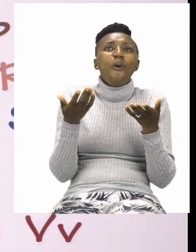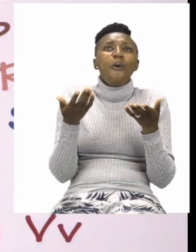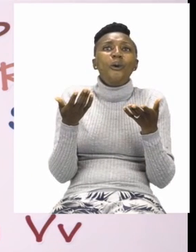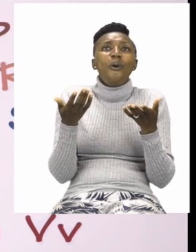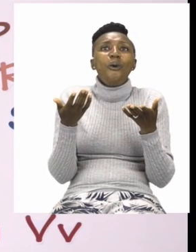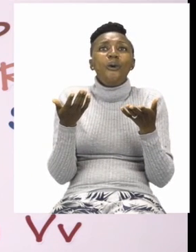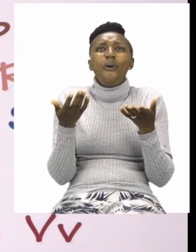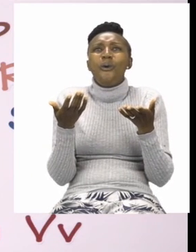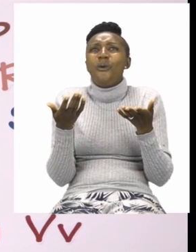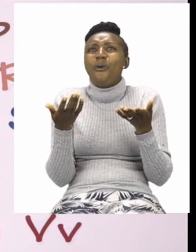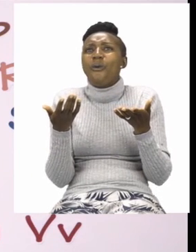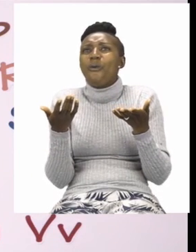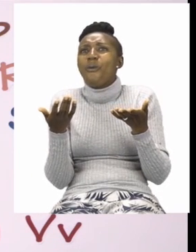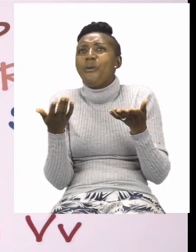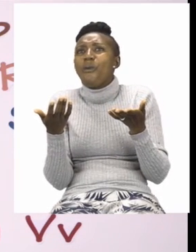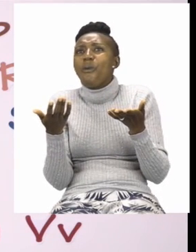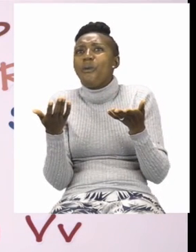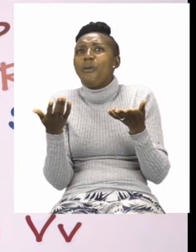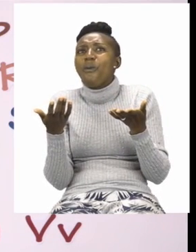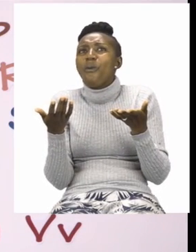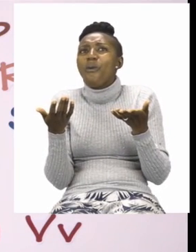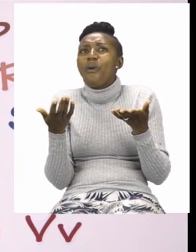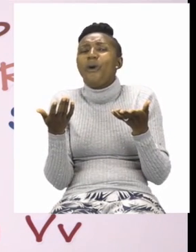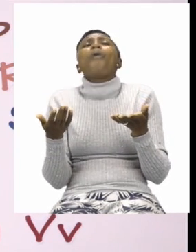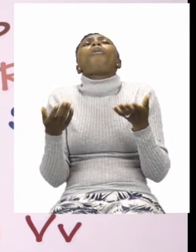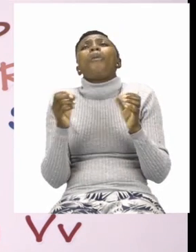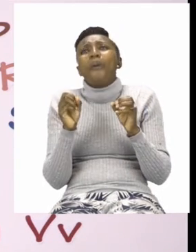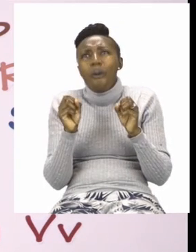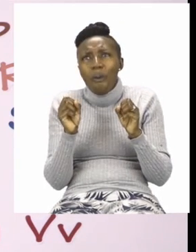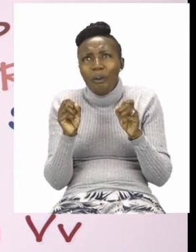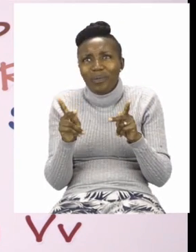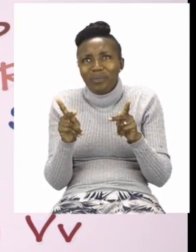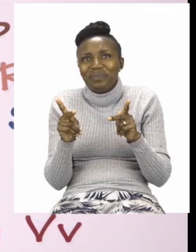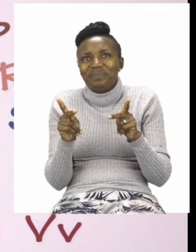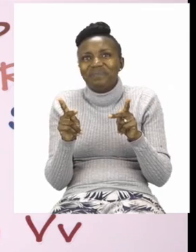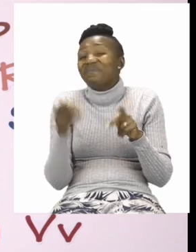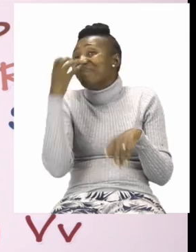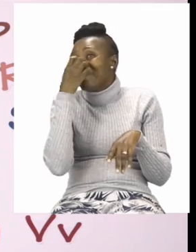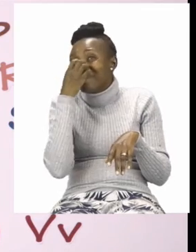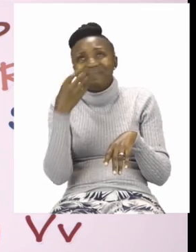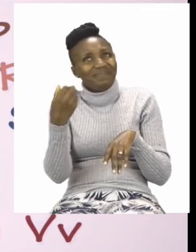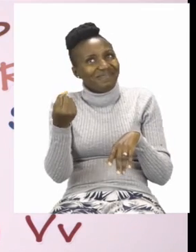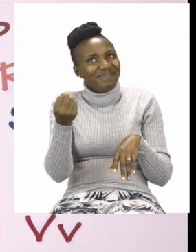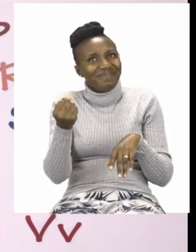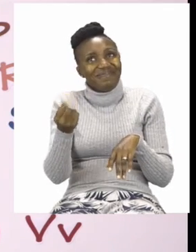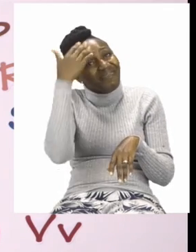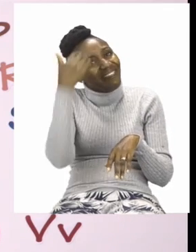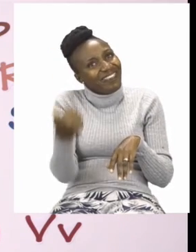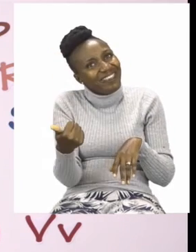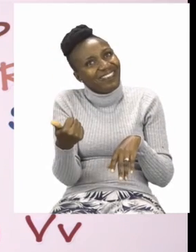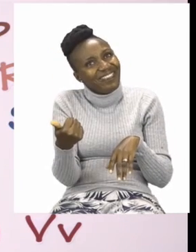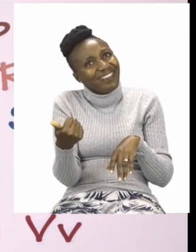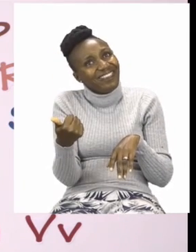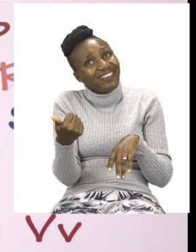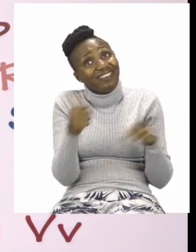let's go and play by the swings, please. Oh, there he is. Hello, Zoshi. Are you